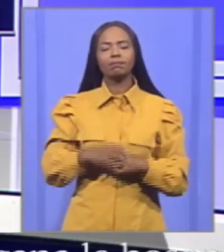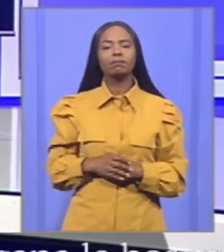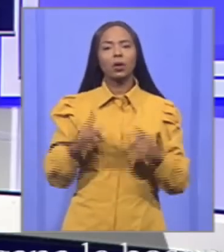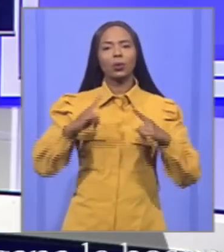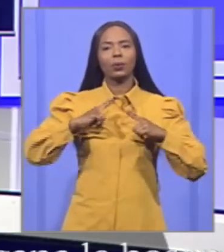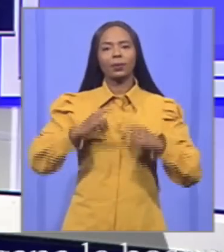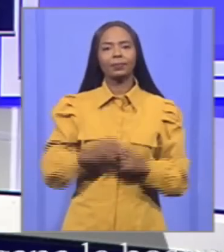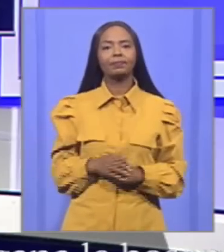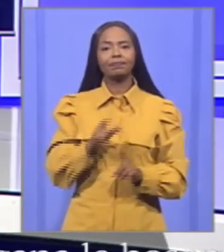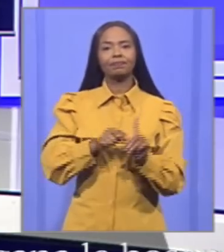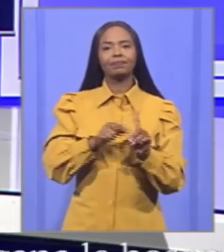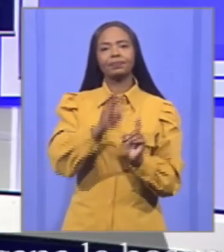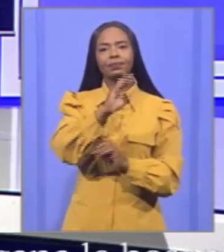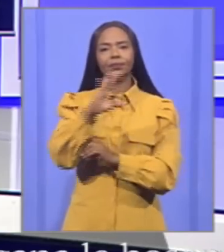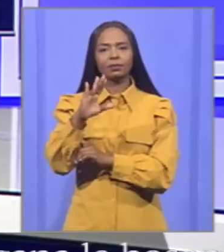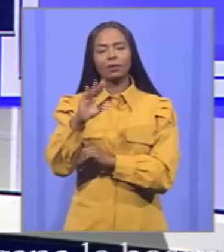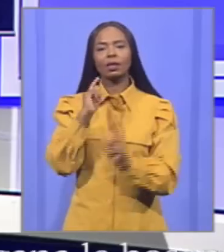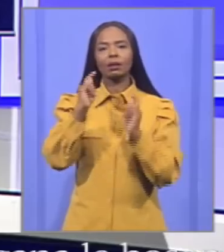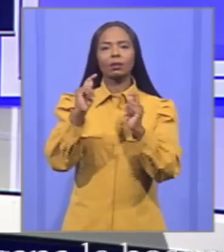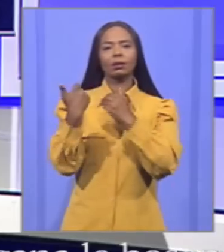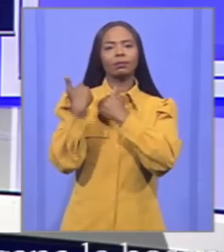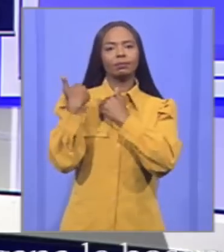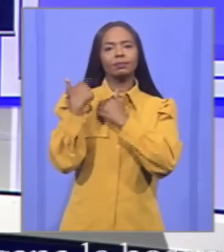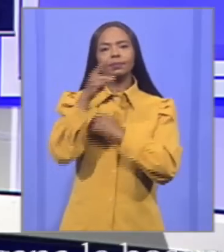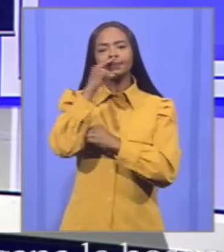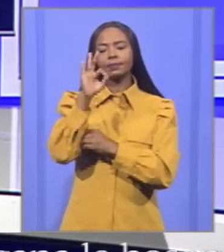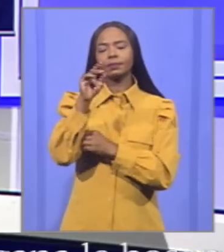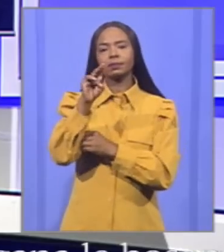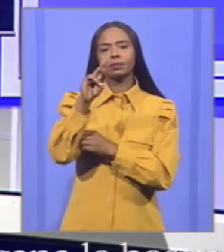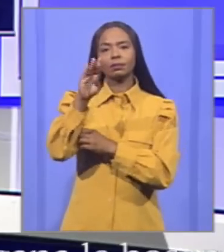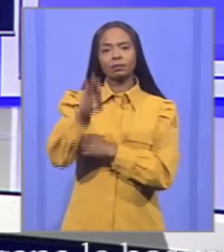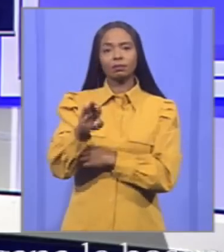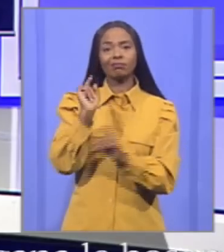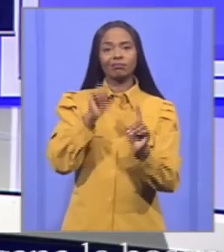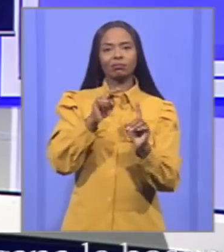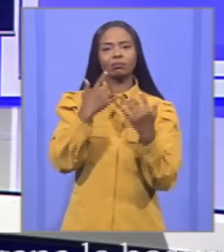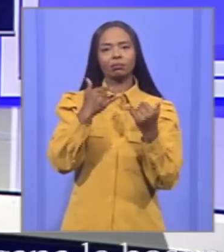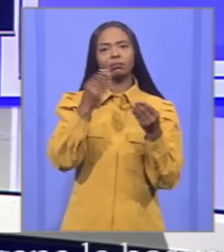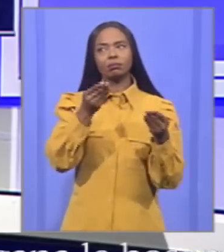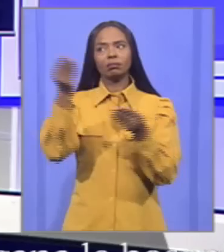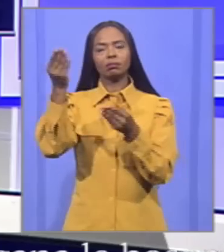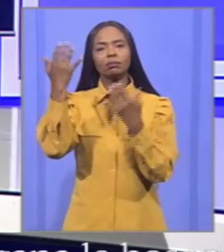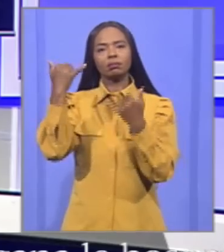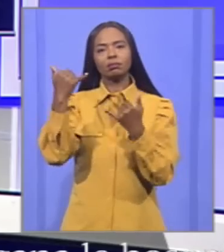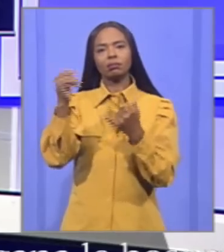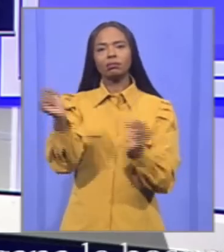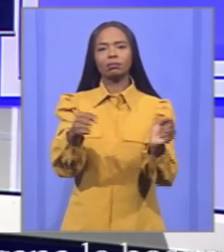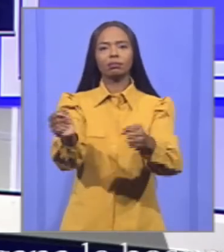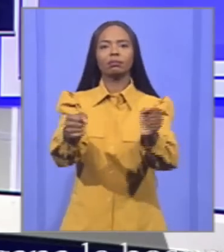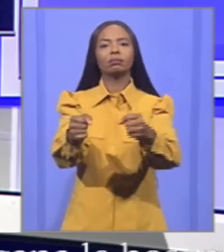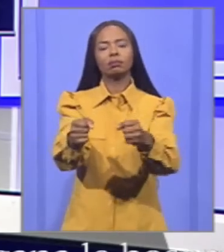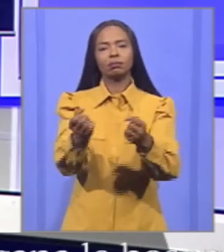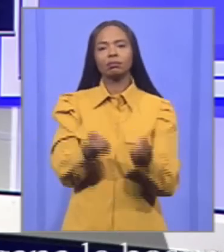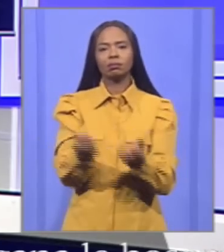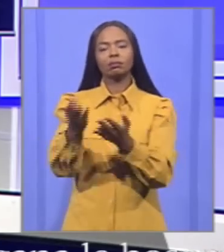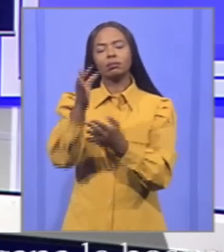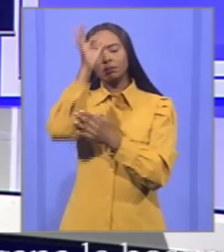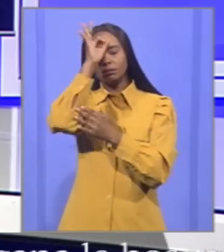le mokhuduthamaga wa dipalangwa le tshireletsego ya baagi Florence Rajilane ba neetse mapodisa diteišene tse di farologaneng dijanaga tse